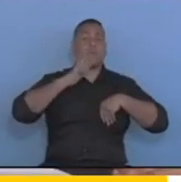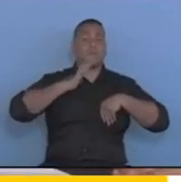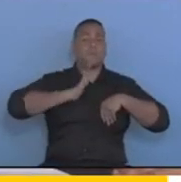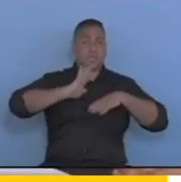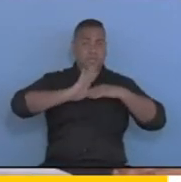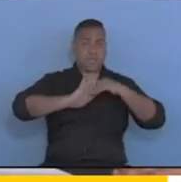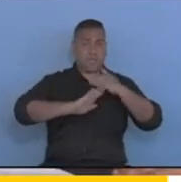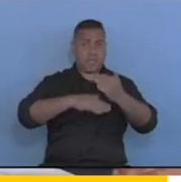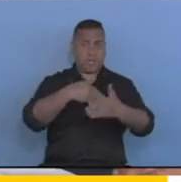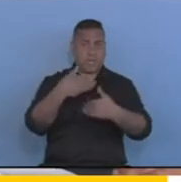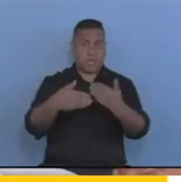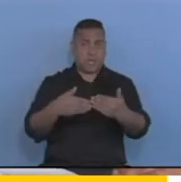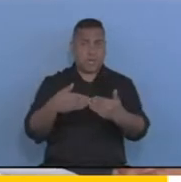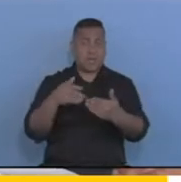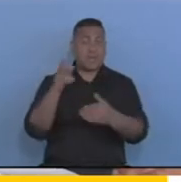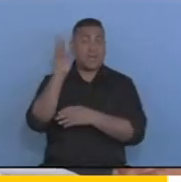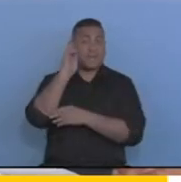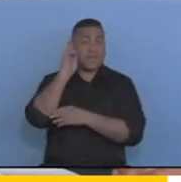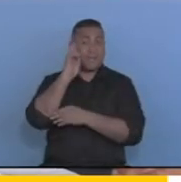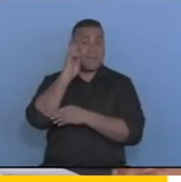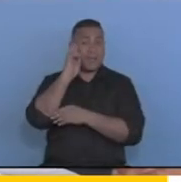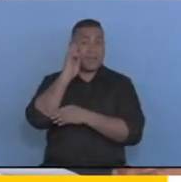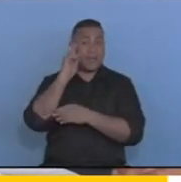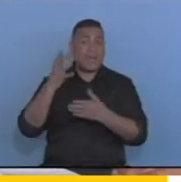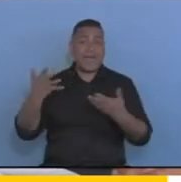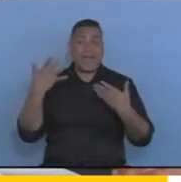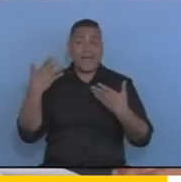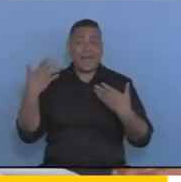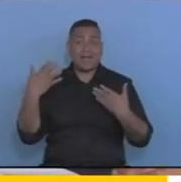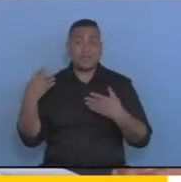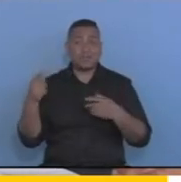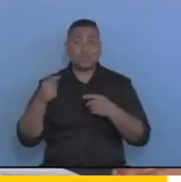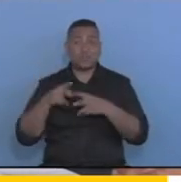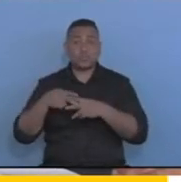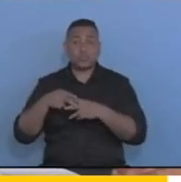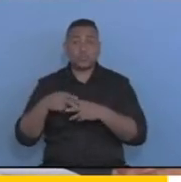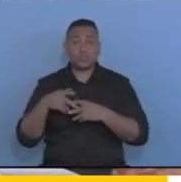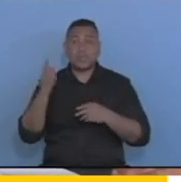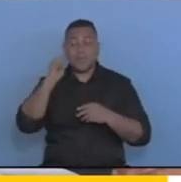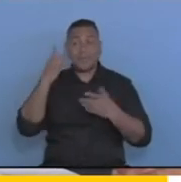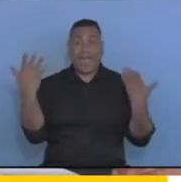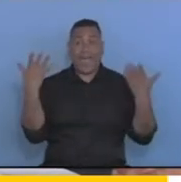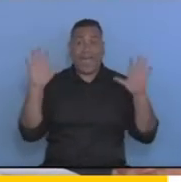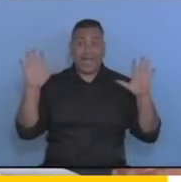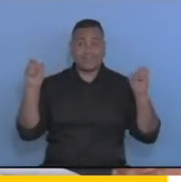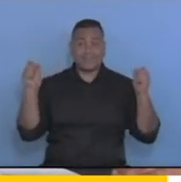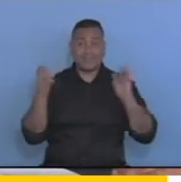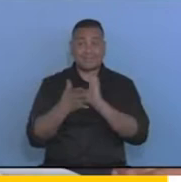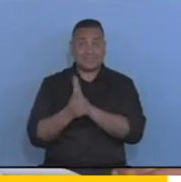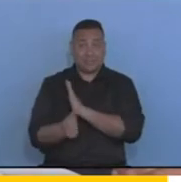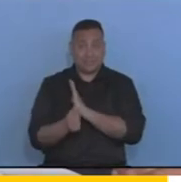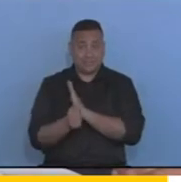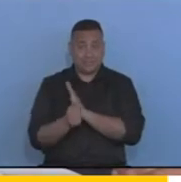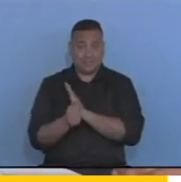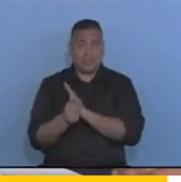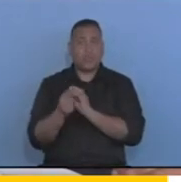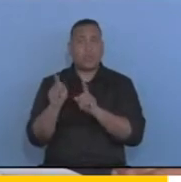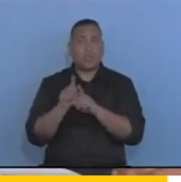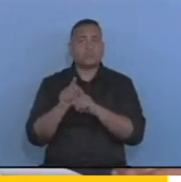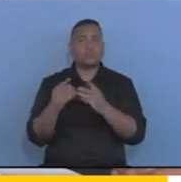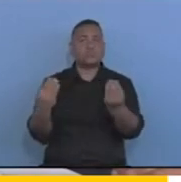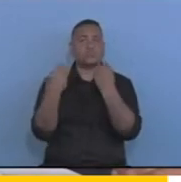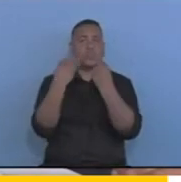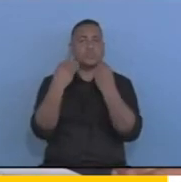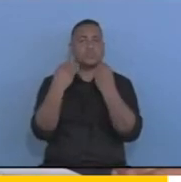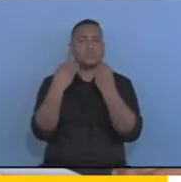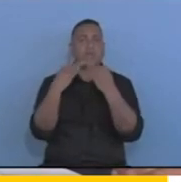Hand tools is also, hand skills will also teach you to use that tool properly.